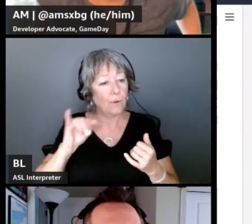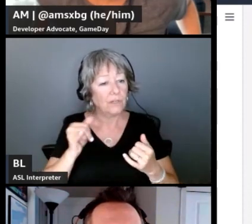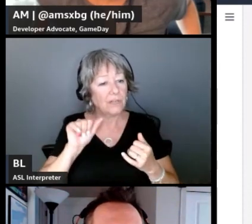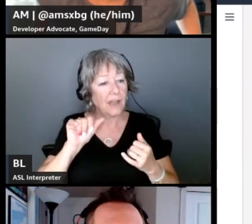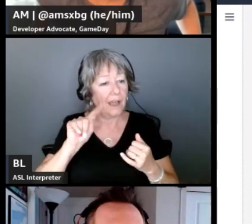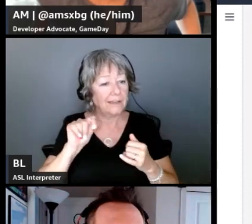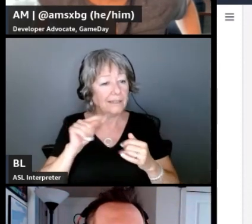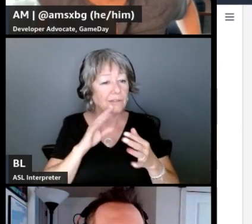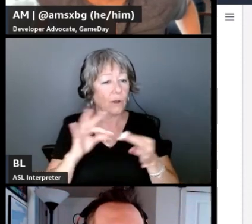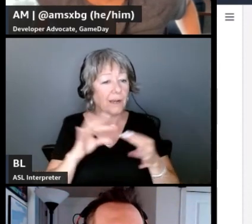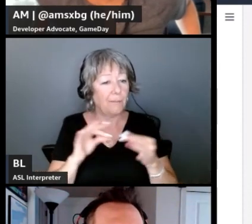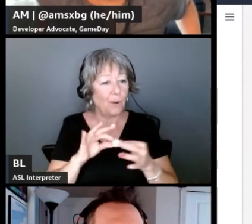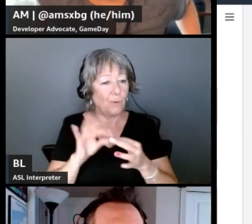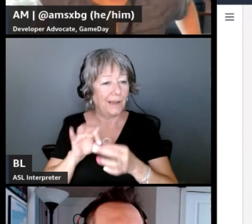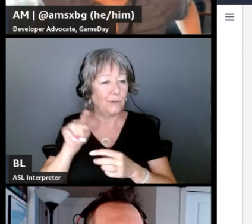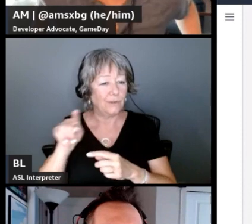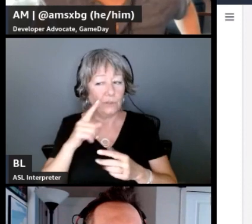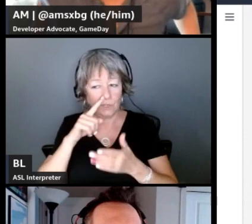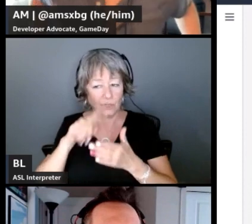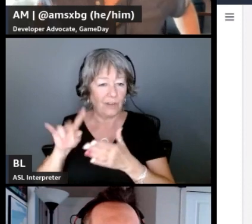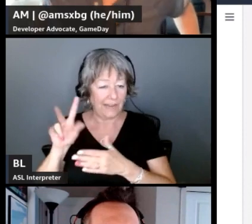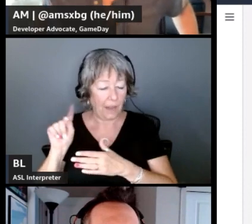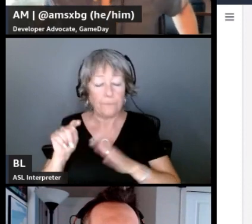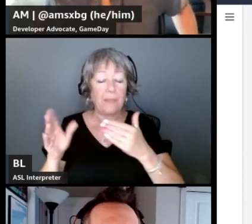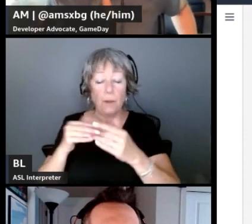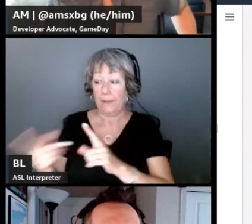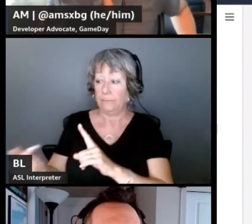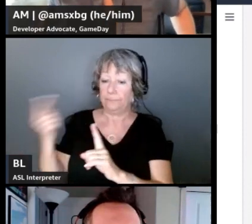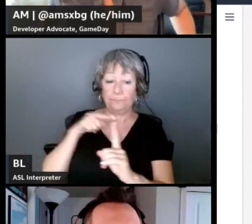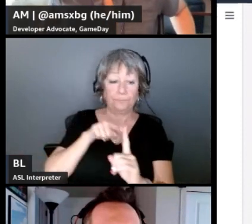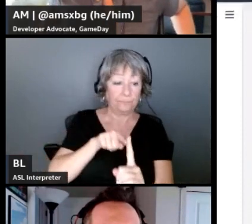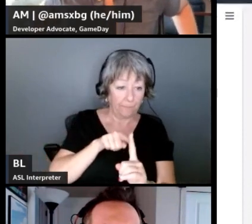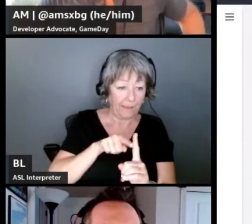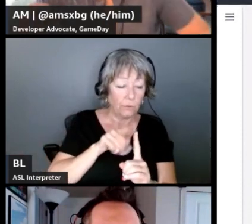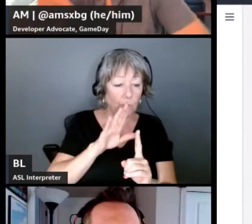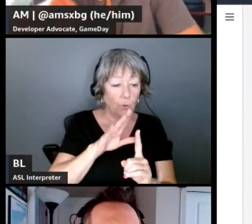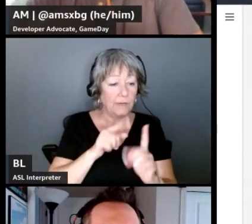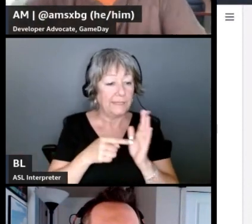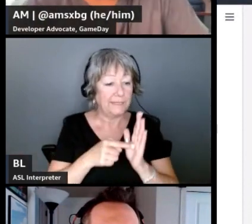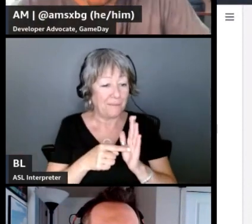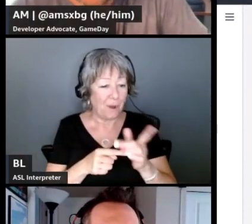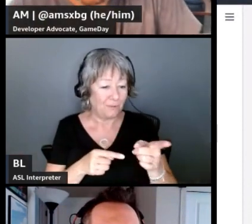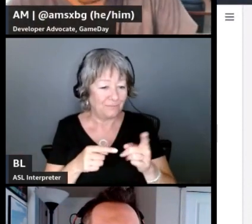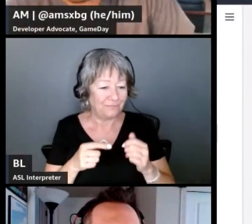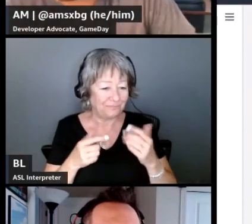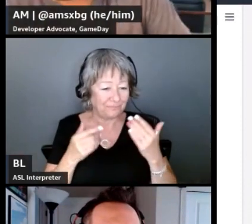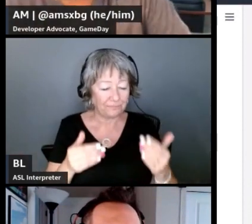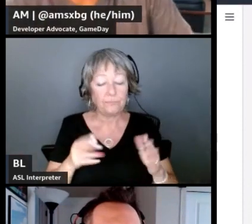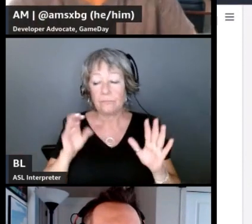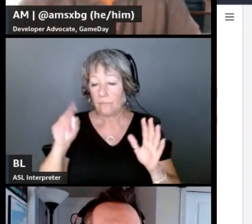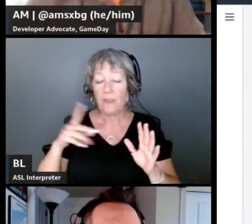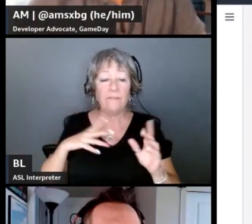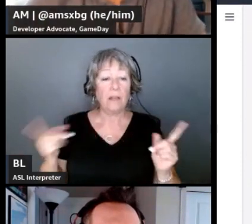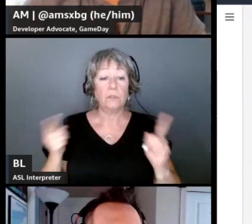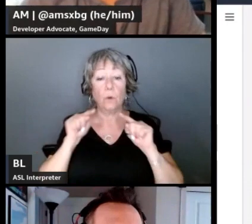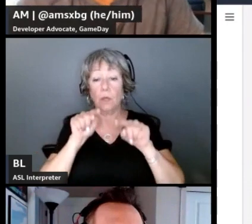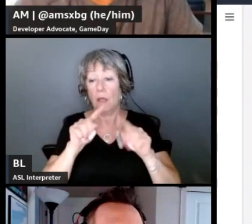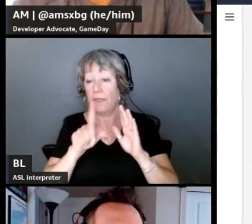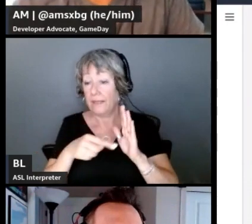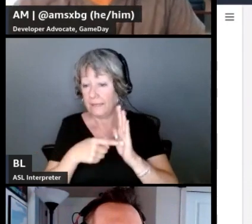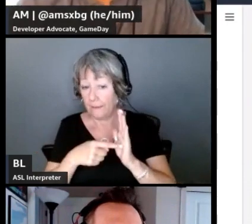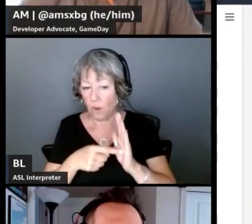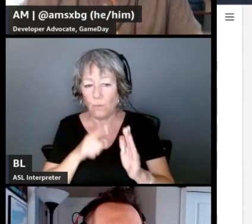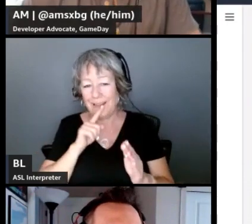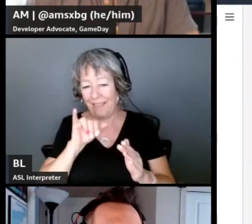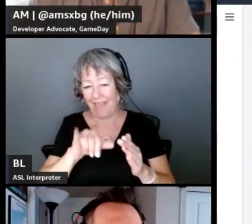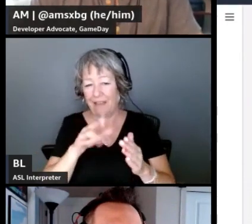about. So go check that out. Anyway, back to your demo. Sorry, Parajat. Back to the demo. So yeah, that's kind of like the end. Like we